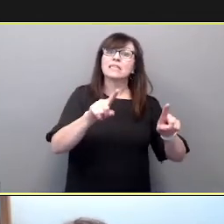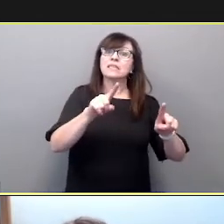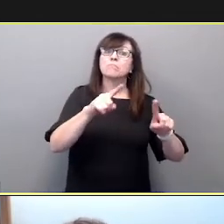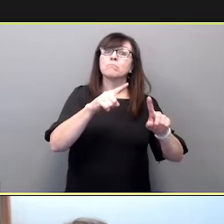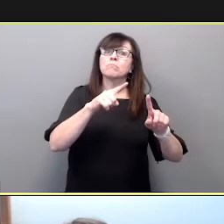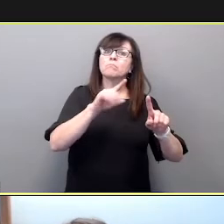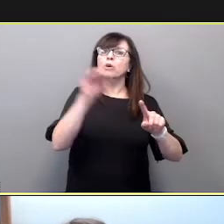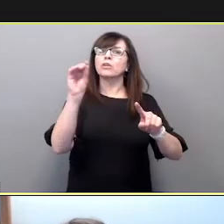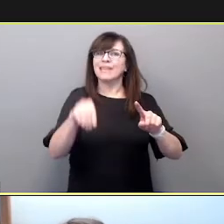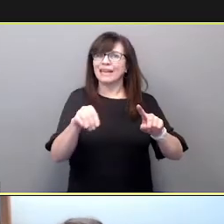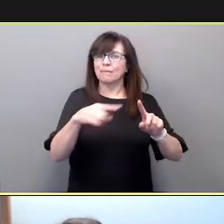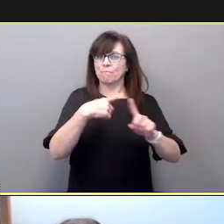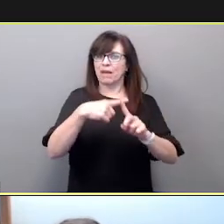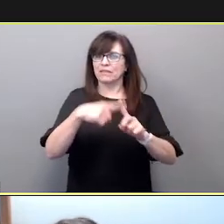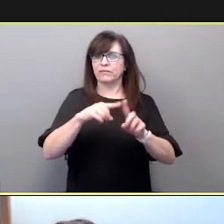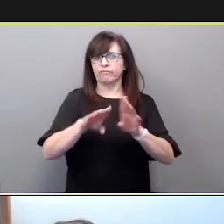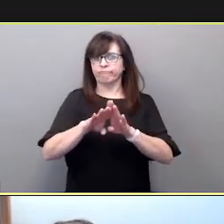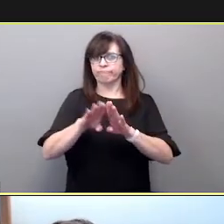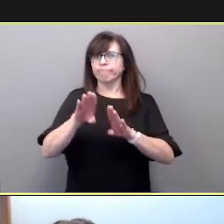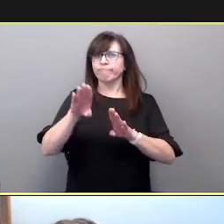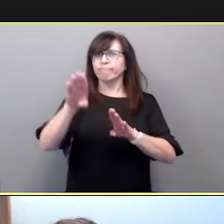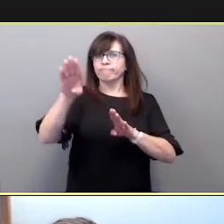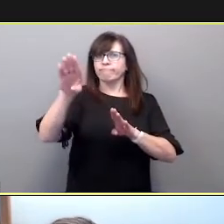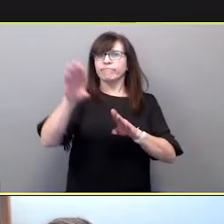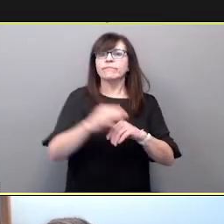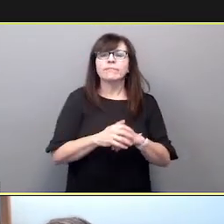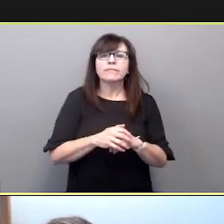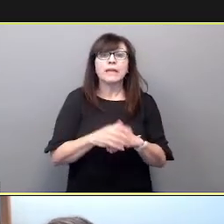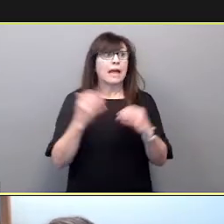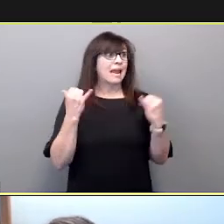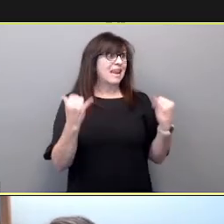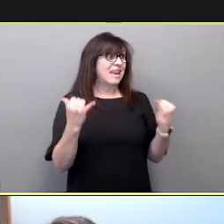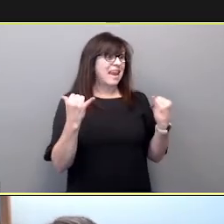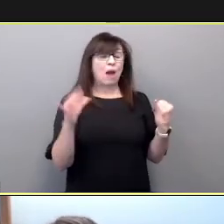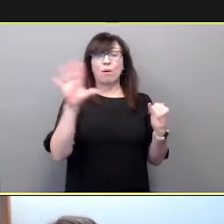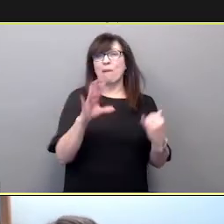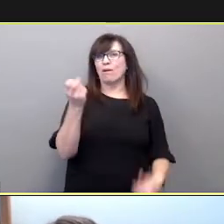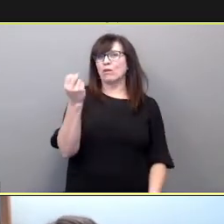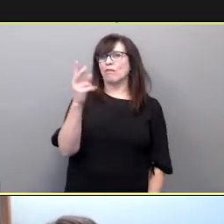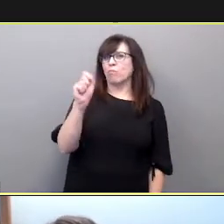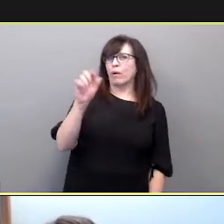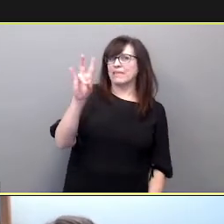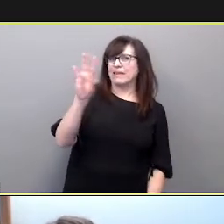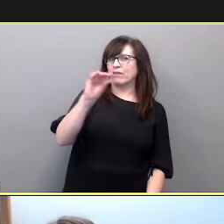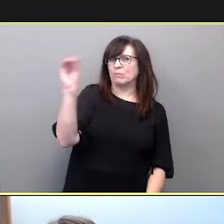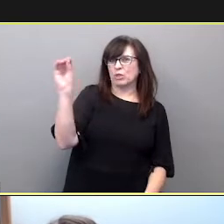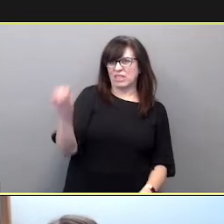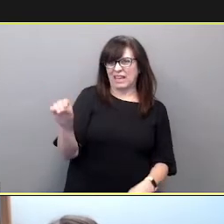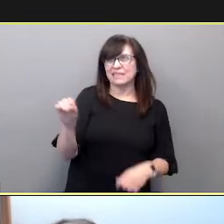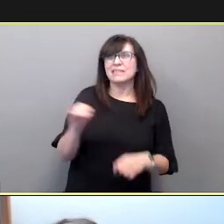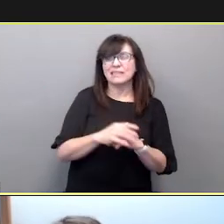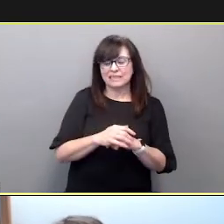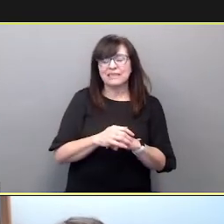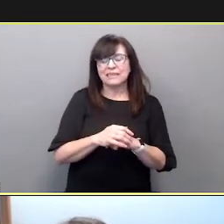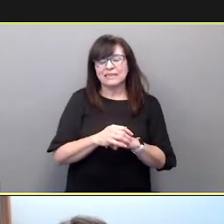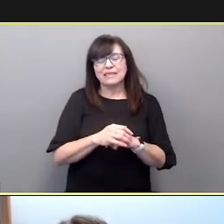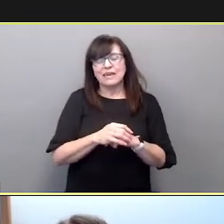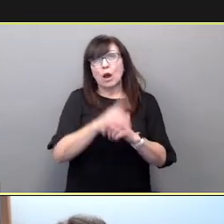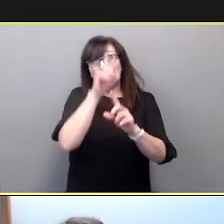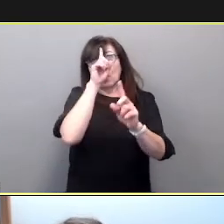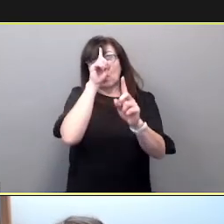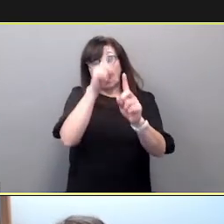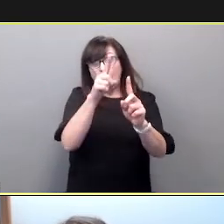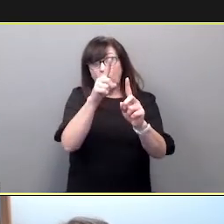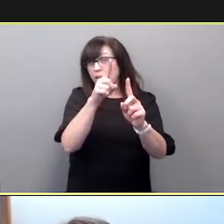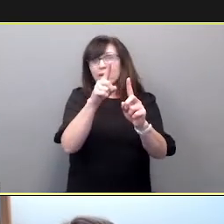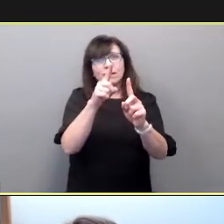positivity continued to rise. Where we are now is around 12.7%. We hope to see